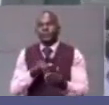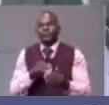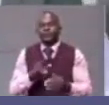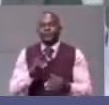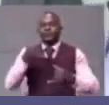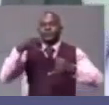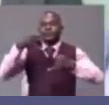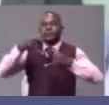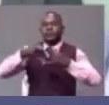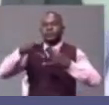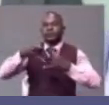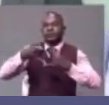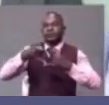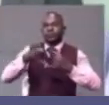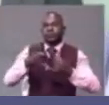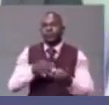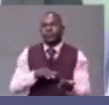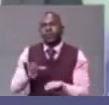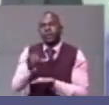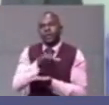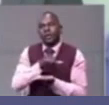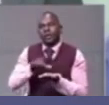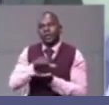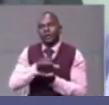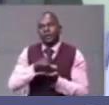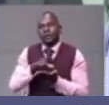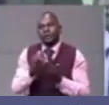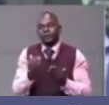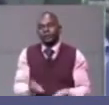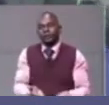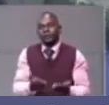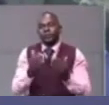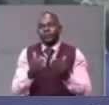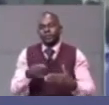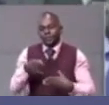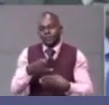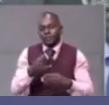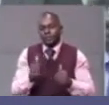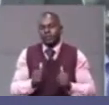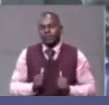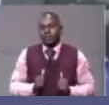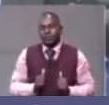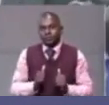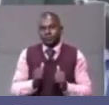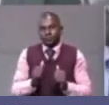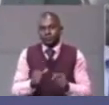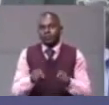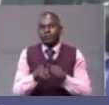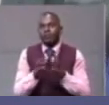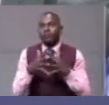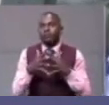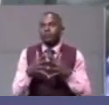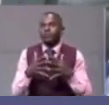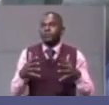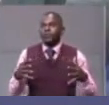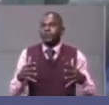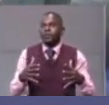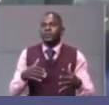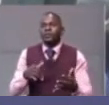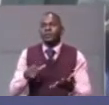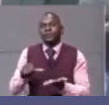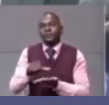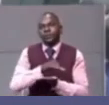Airport. Promote internal tourism and regional integration. And secondly, they should expand it